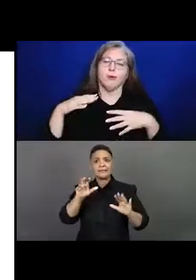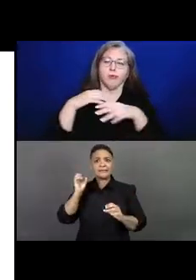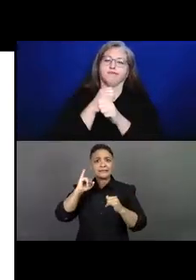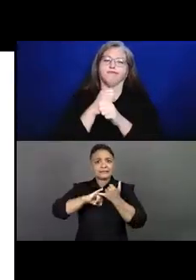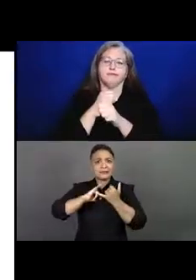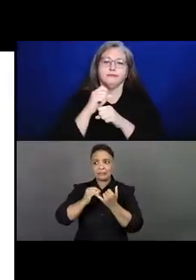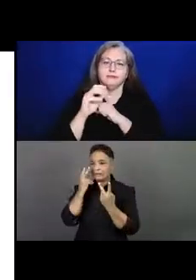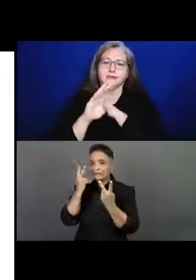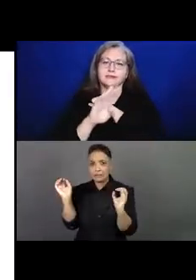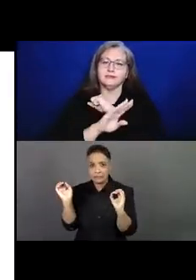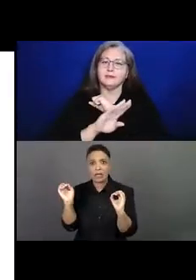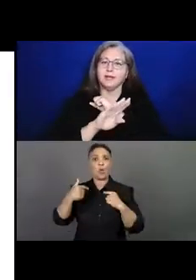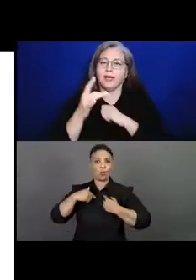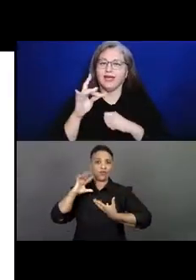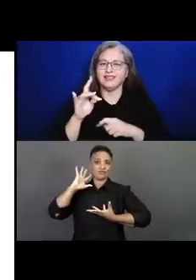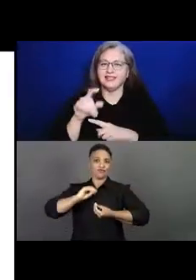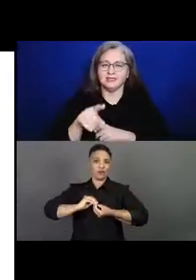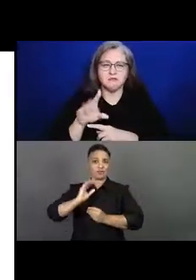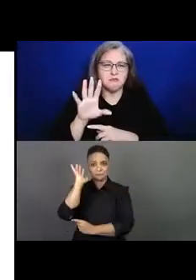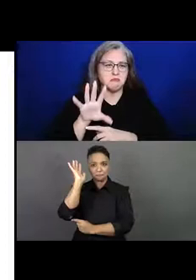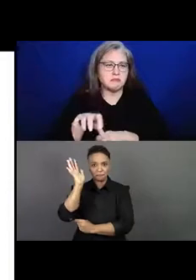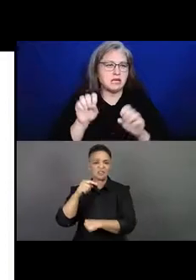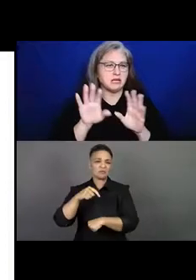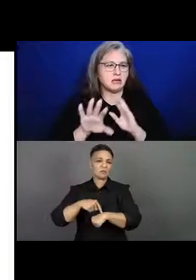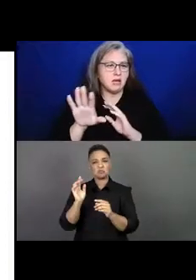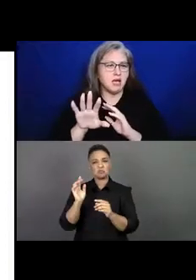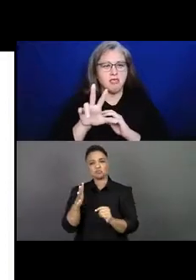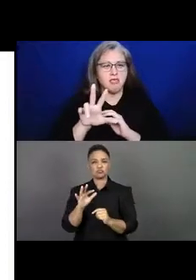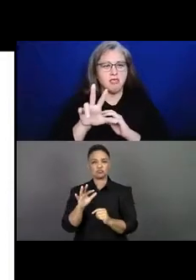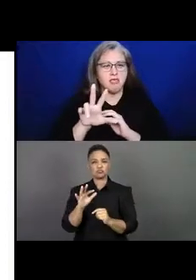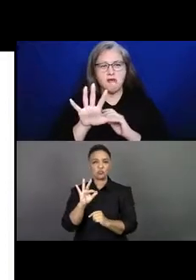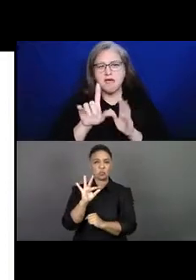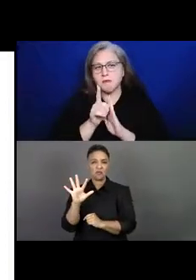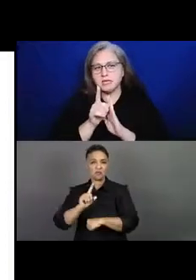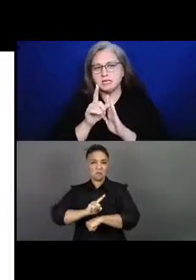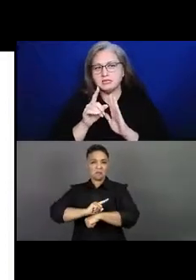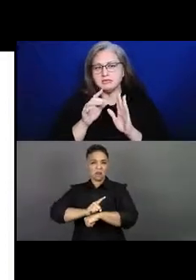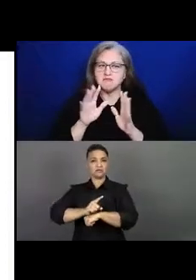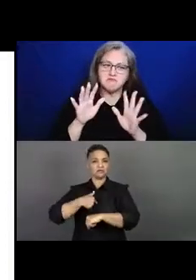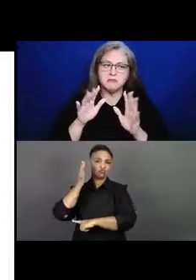September 18 session, which will take about 35 minutes, and